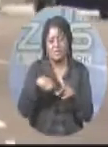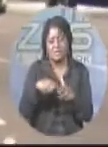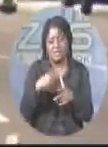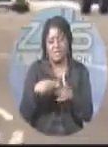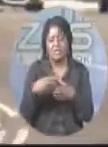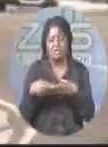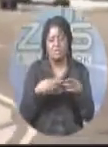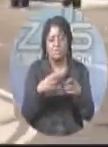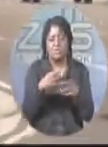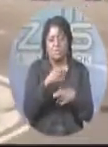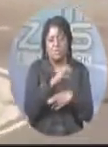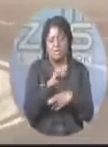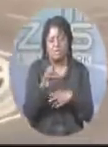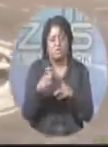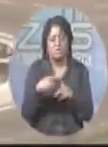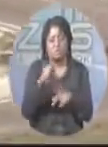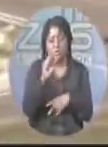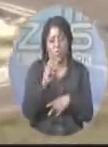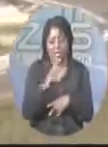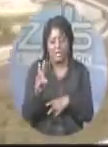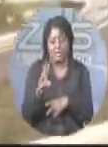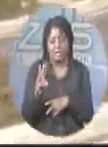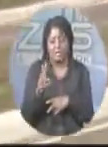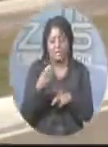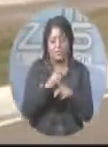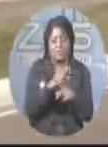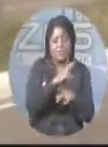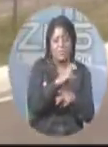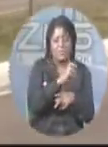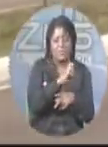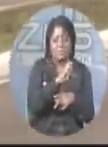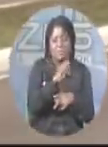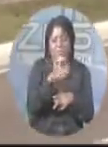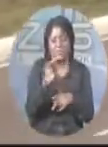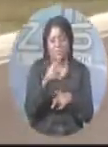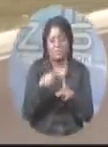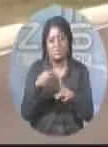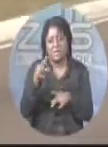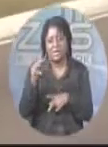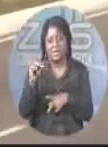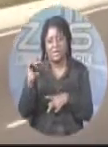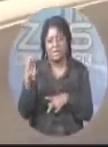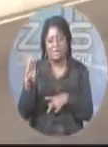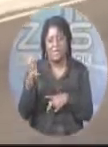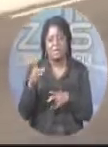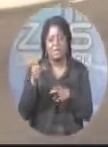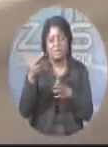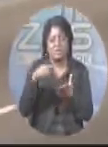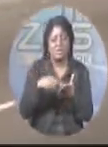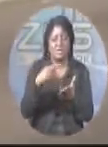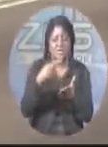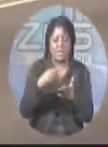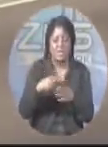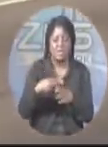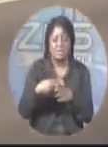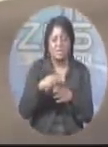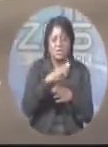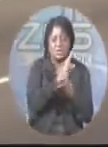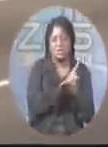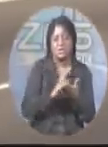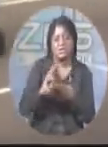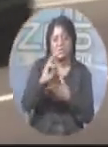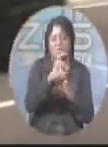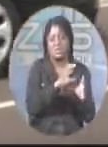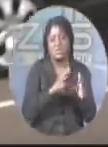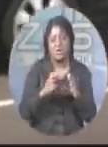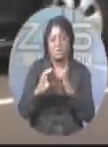runs east to west, going from the Reef to NIB, will be called University Commons. That entire area is a